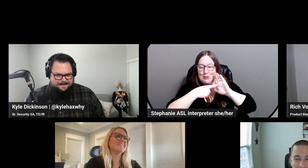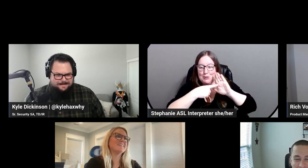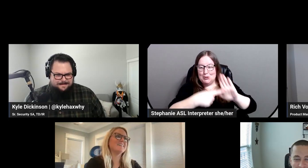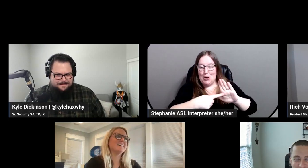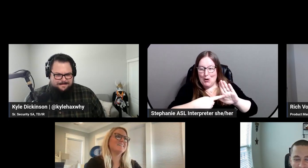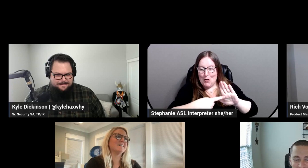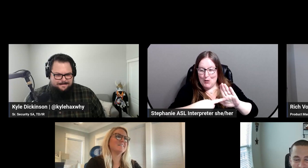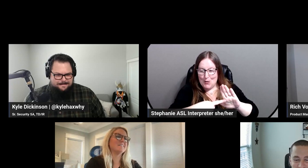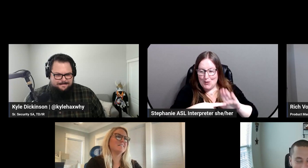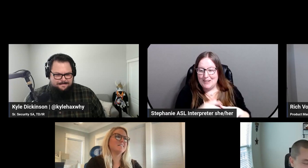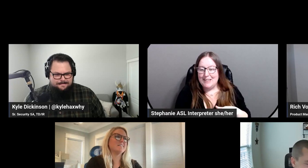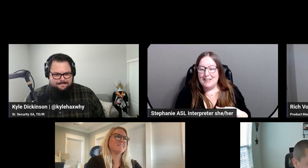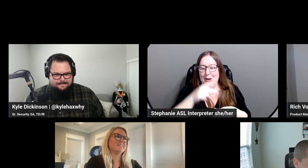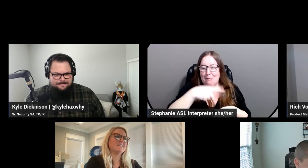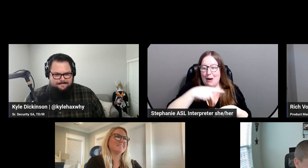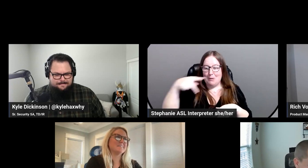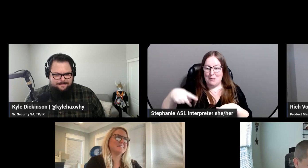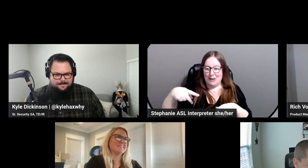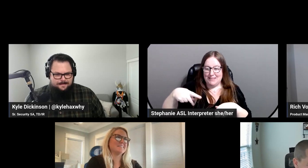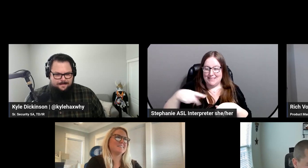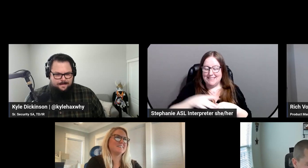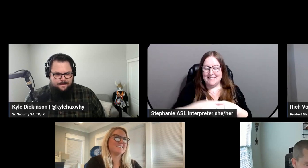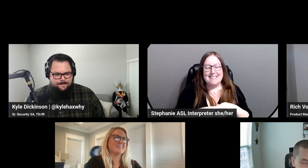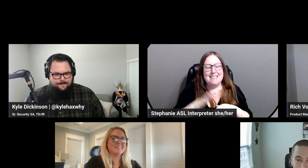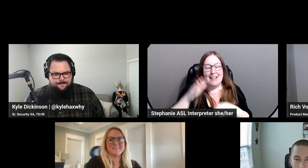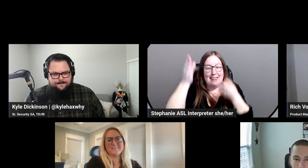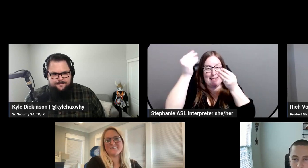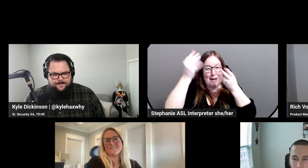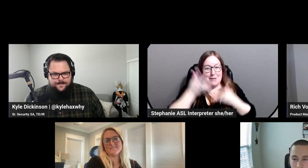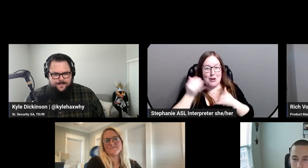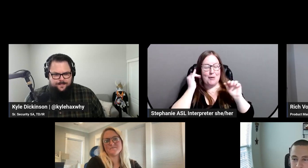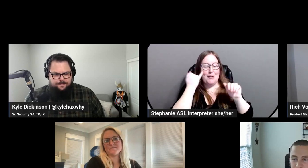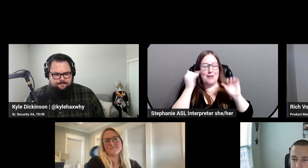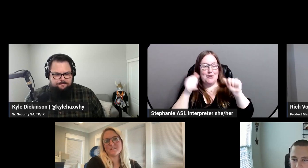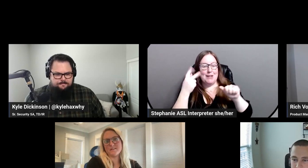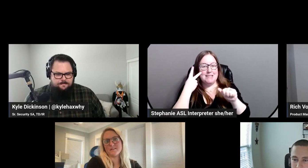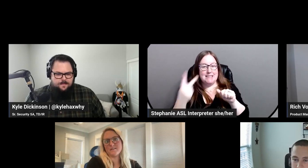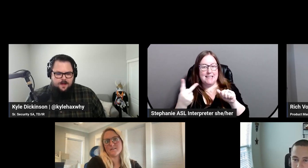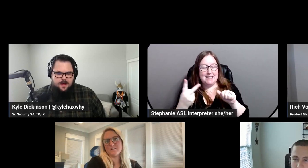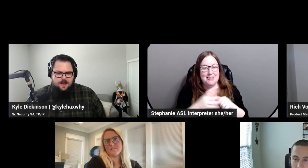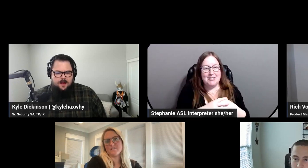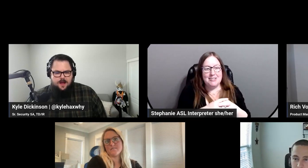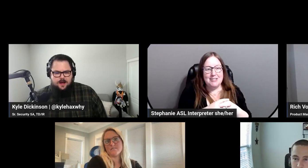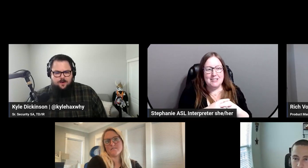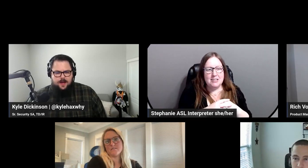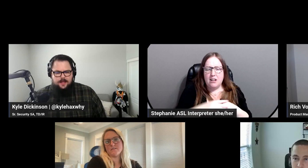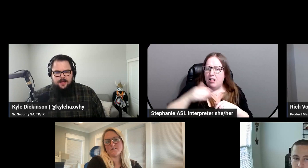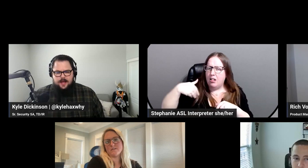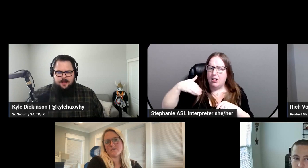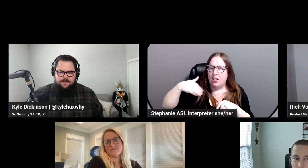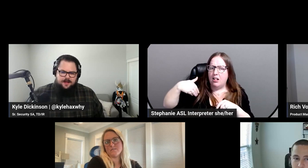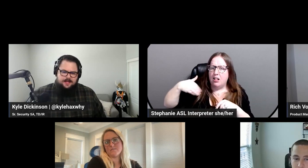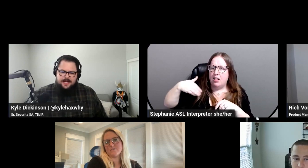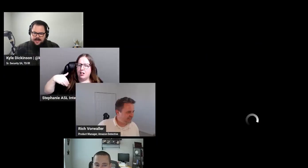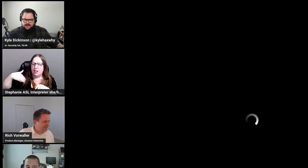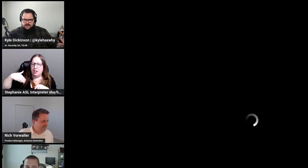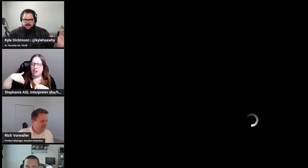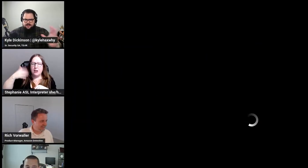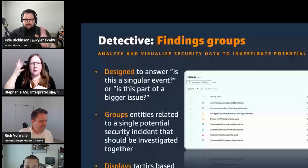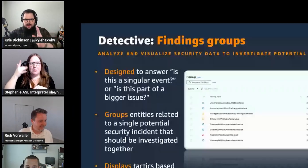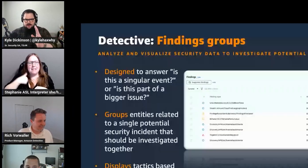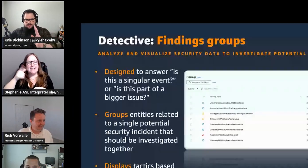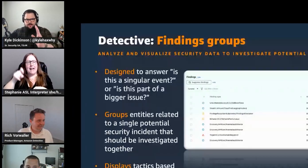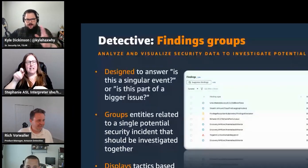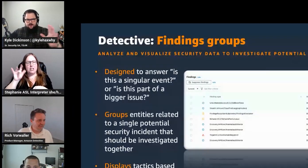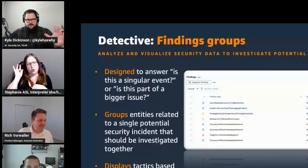a PowerPoint on this show. So let me know if that's coming through for everyone. Not quite yet, because I need to